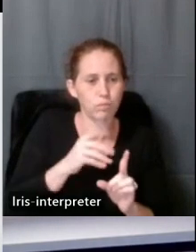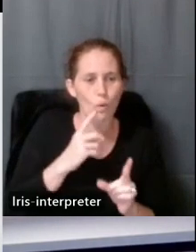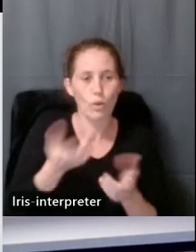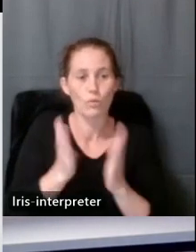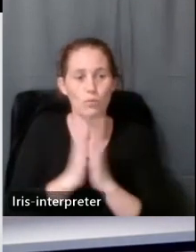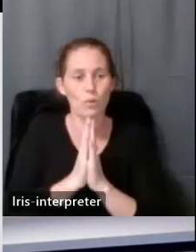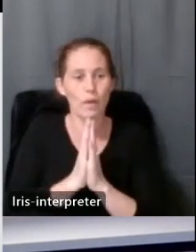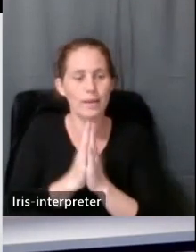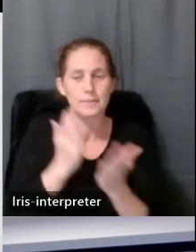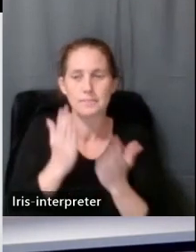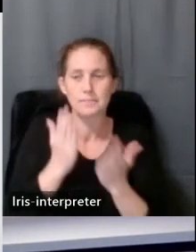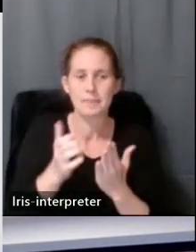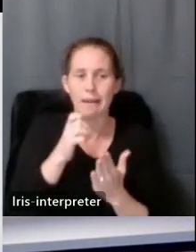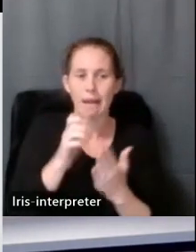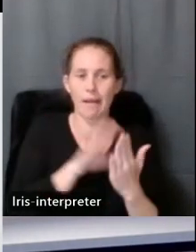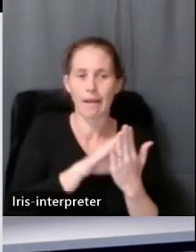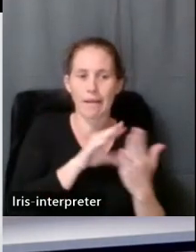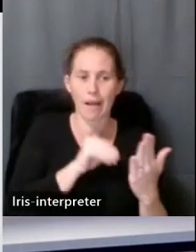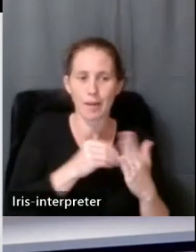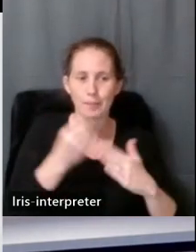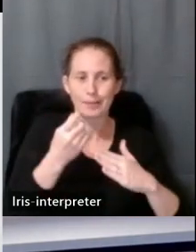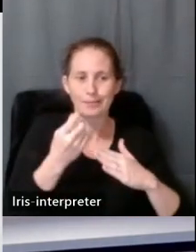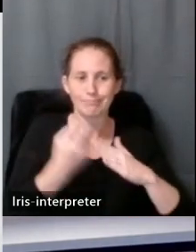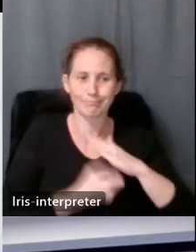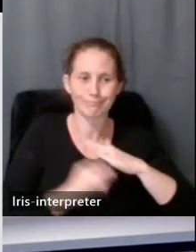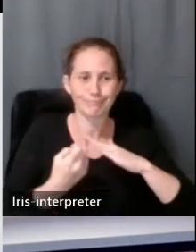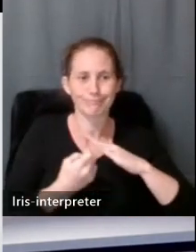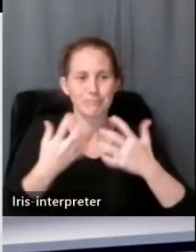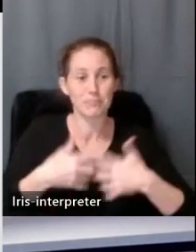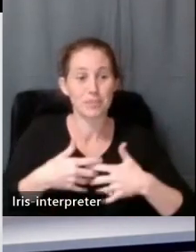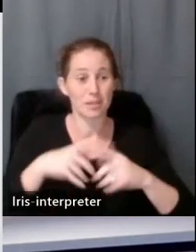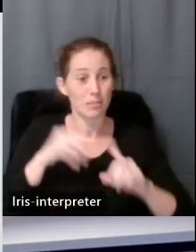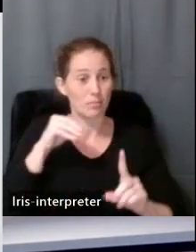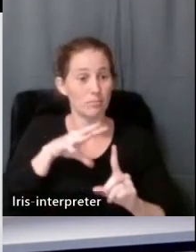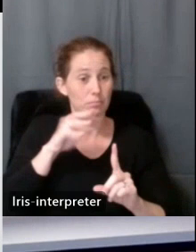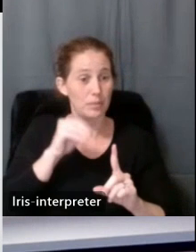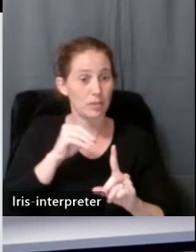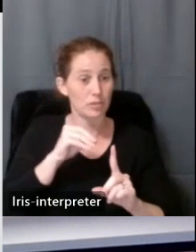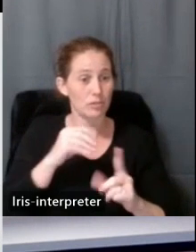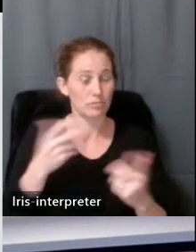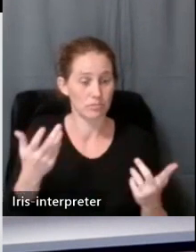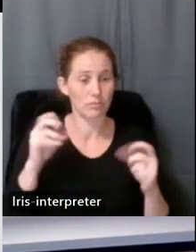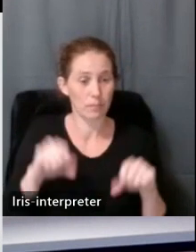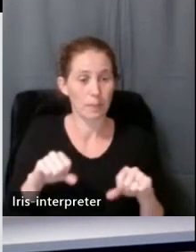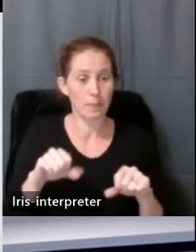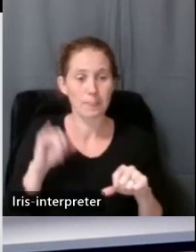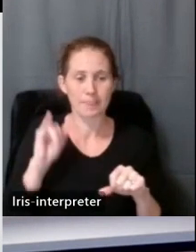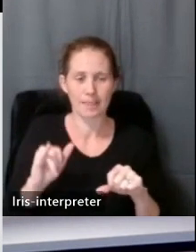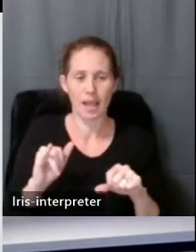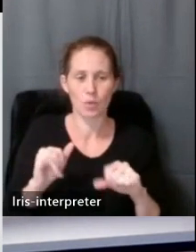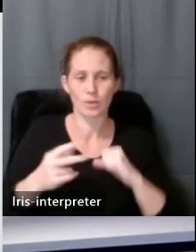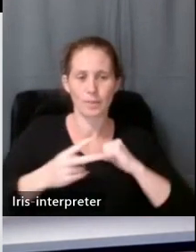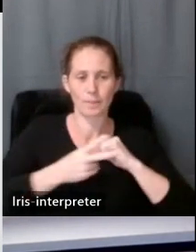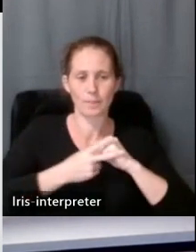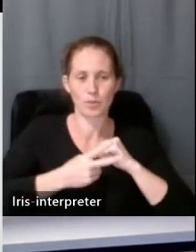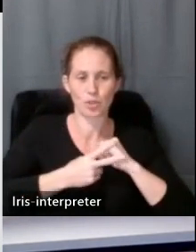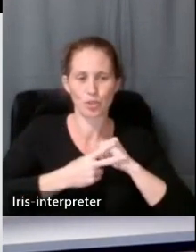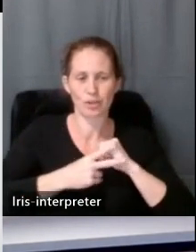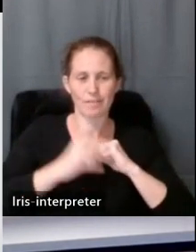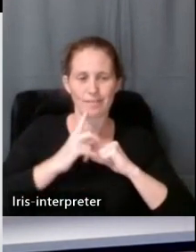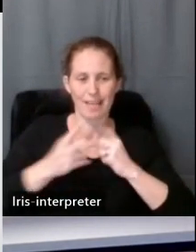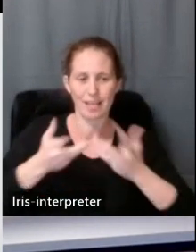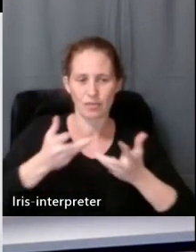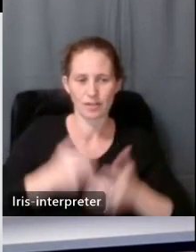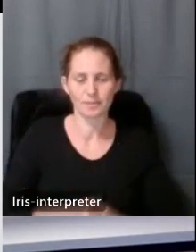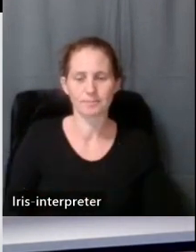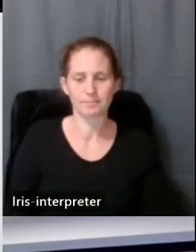made. There might not be a copying machine nearby, but you can take a picture of it with the cell phone, and that will preserve the